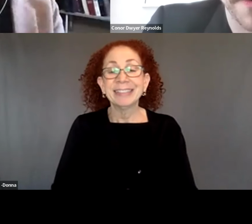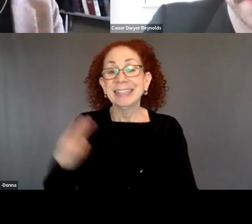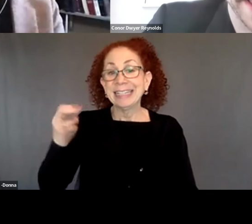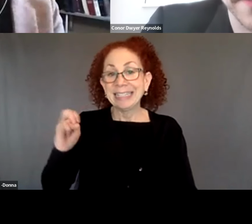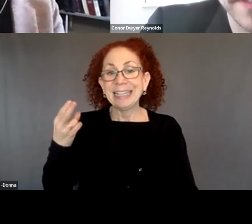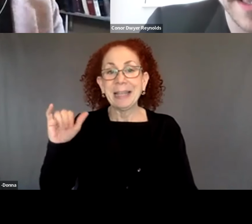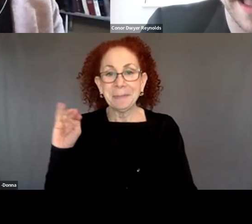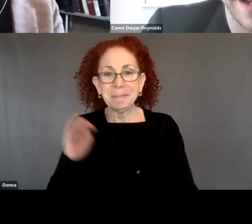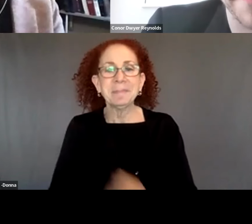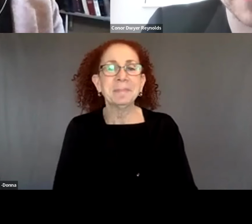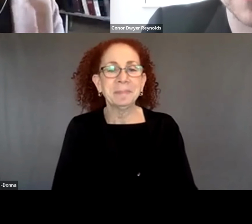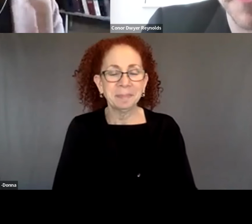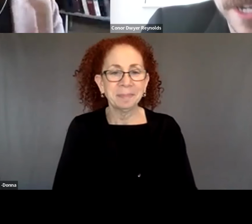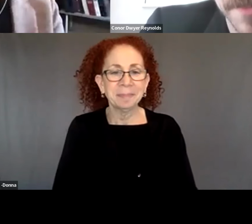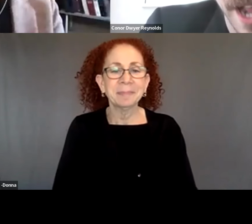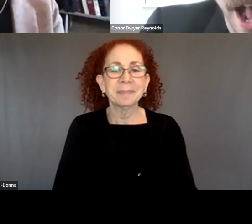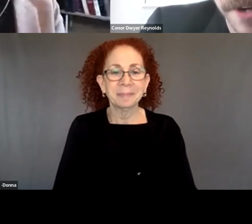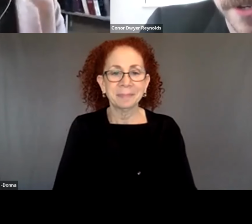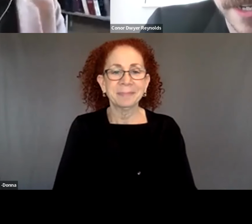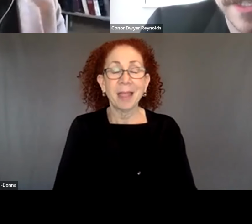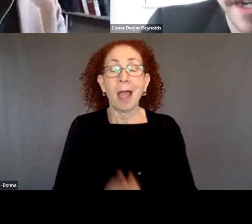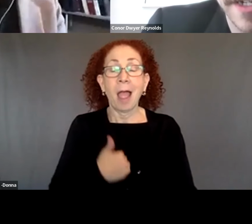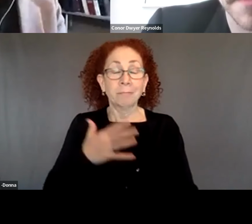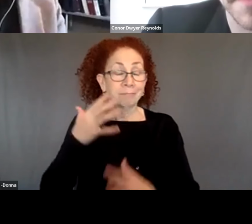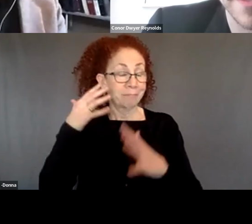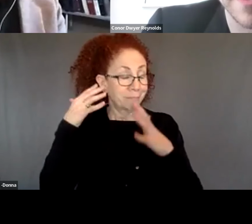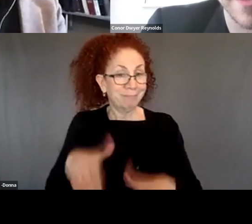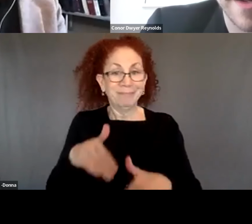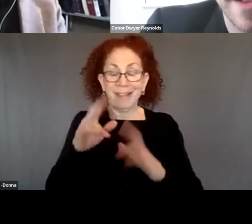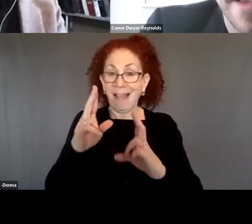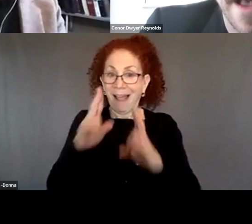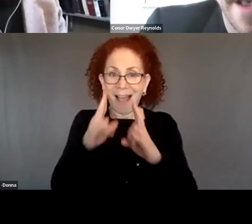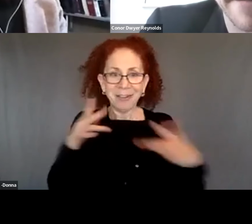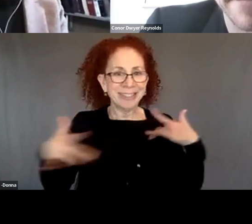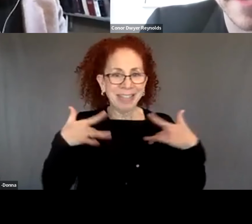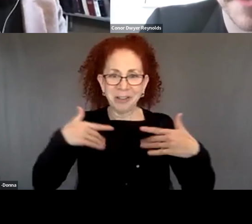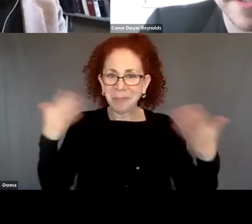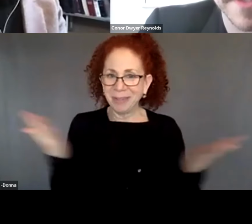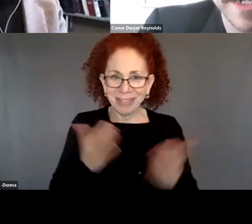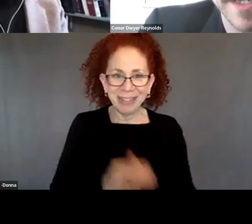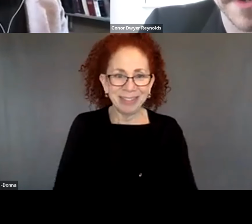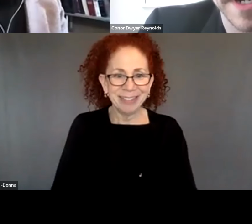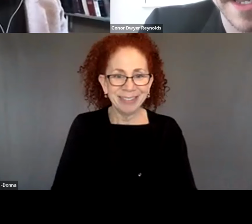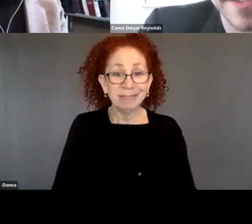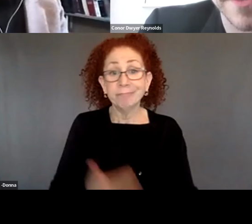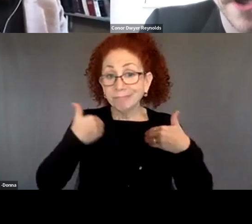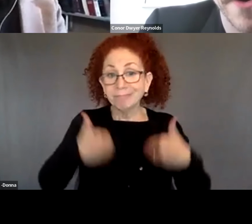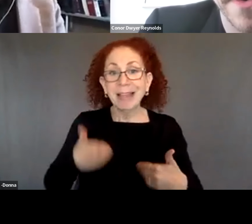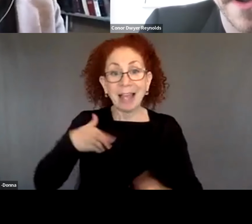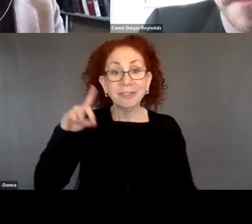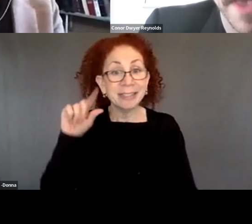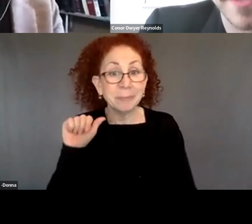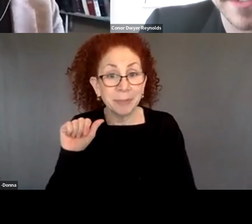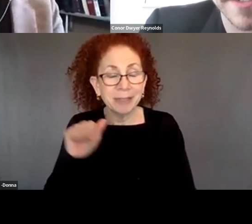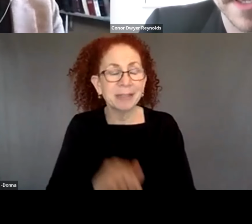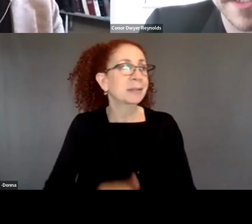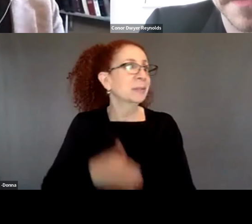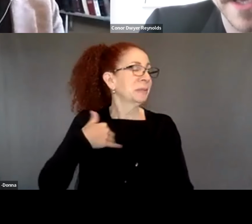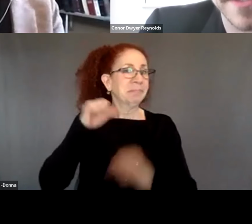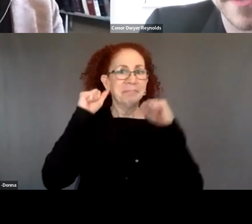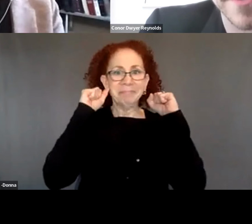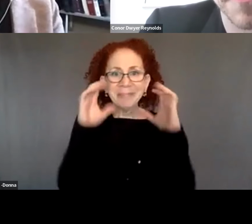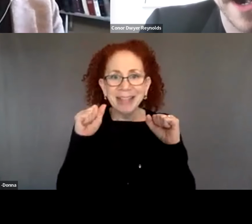him pronouns, and I'm extremely honored and excited to be here. As a person with a disability, it's so amazing to